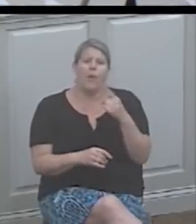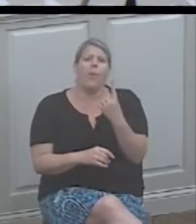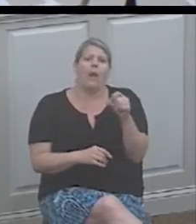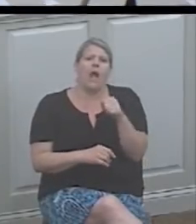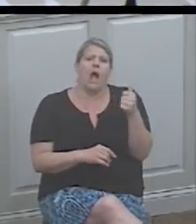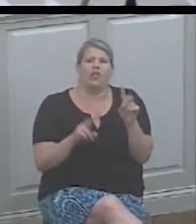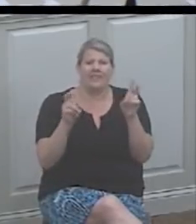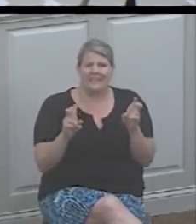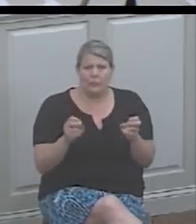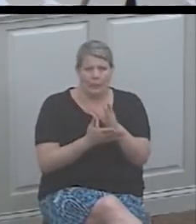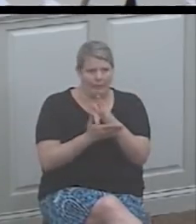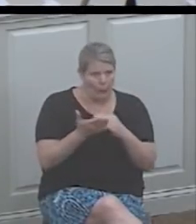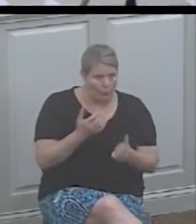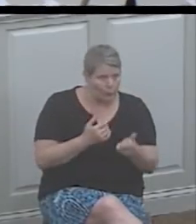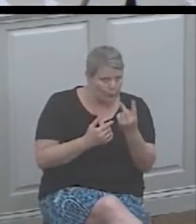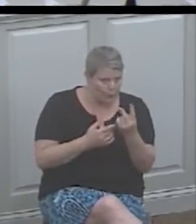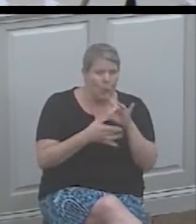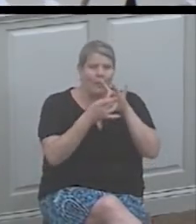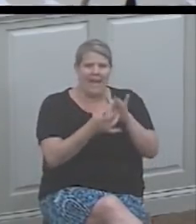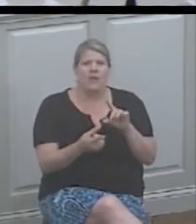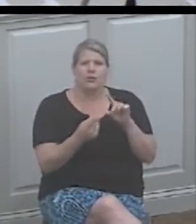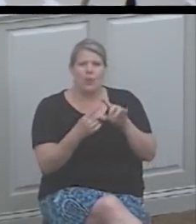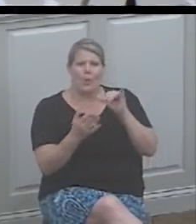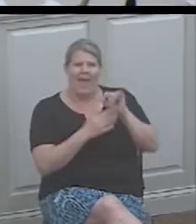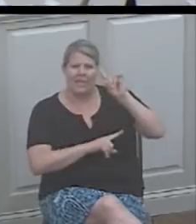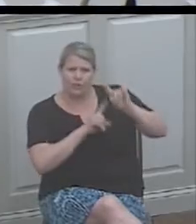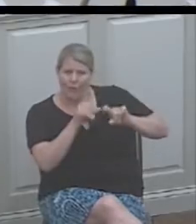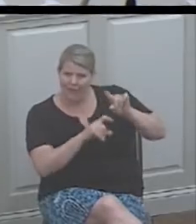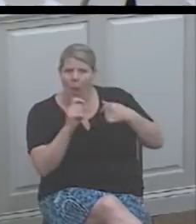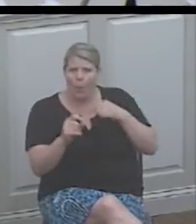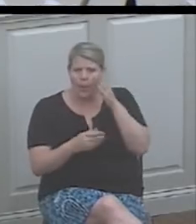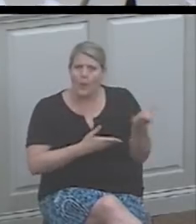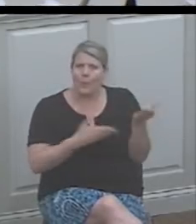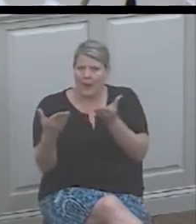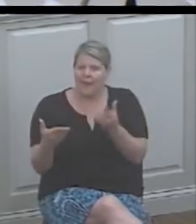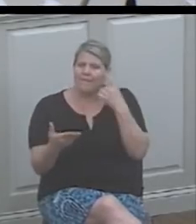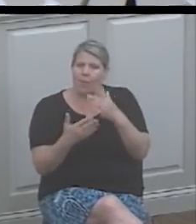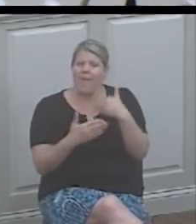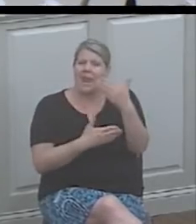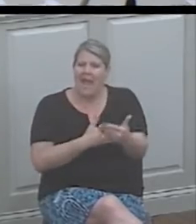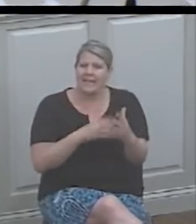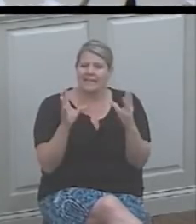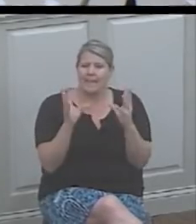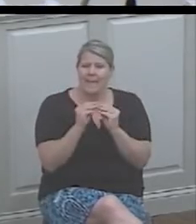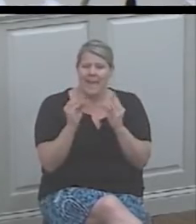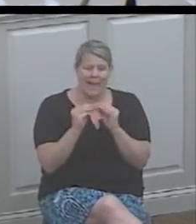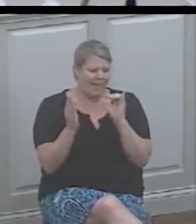two, relating to this survey that we hope to bring before you at the next meeting, which deals with Factory Lane.